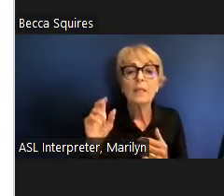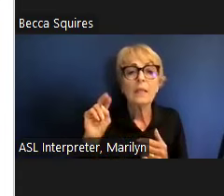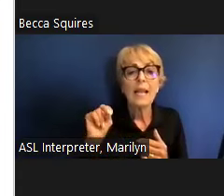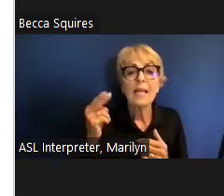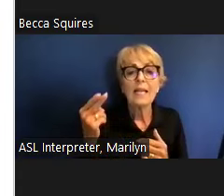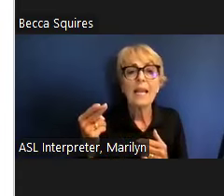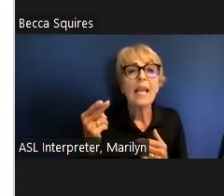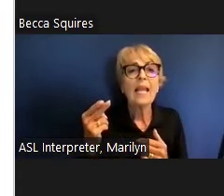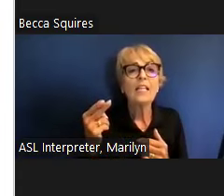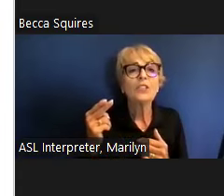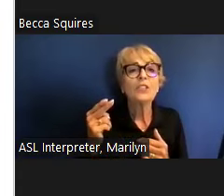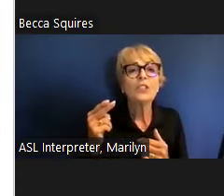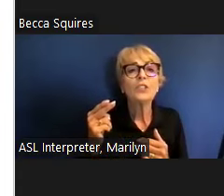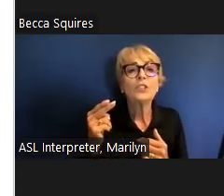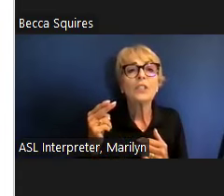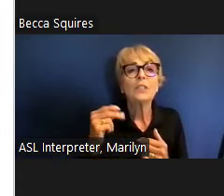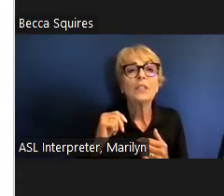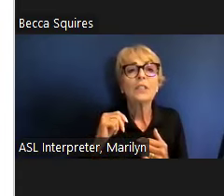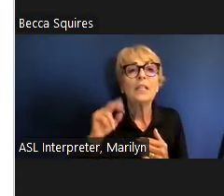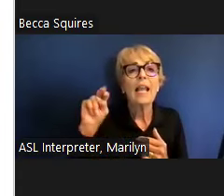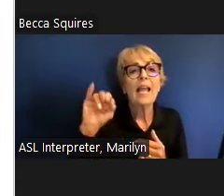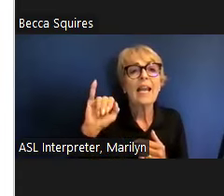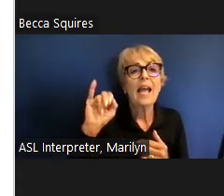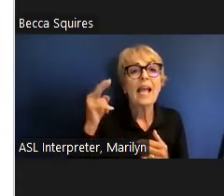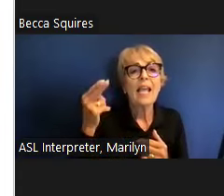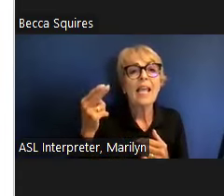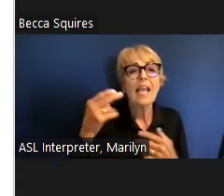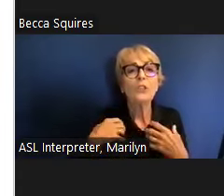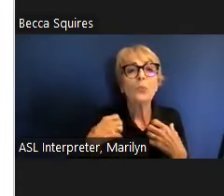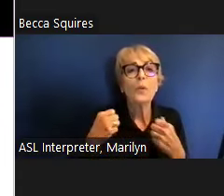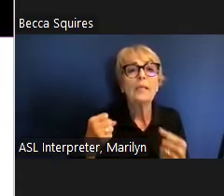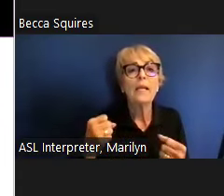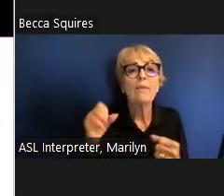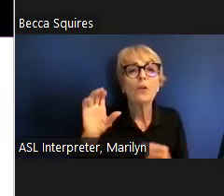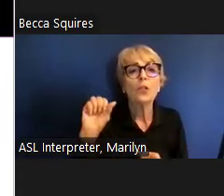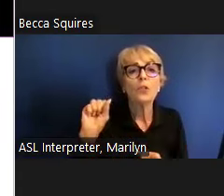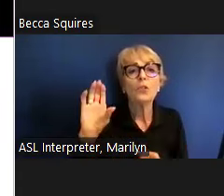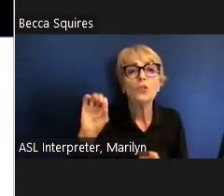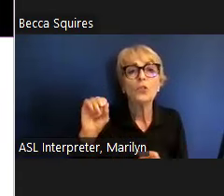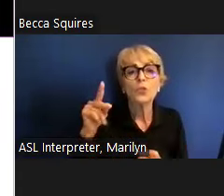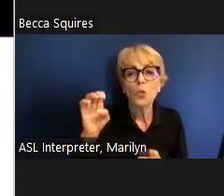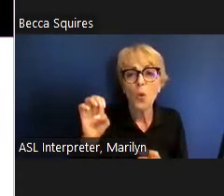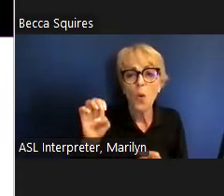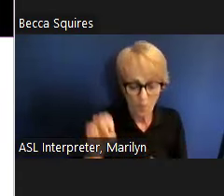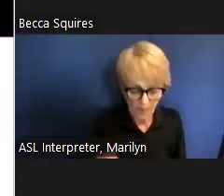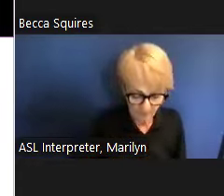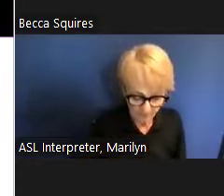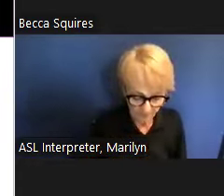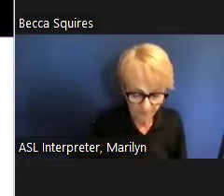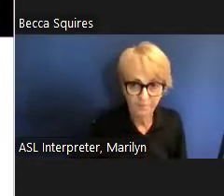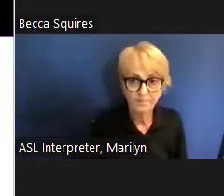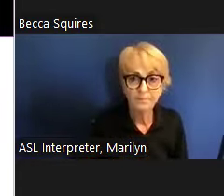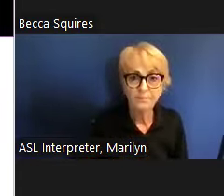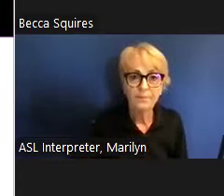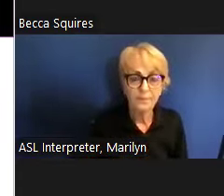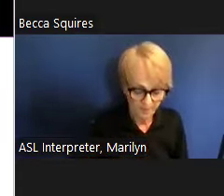comprehensive and synergistic deliverables, excuse me. Okay, There we go. Thank you,